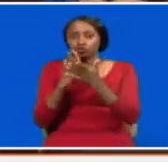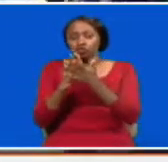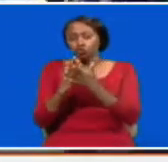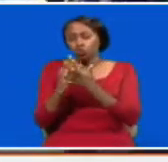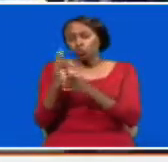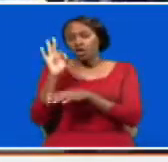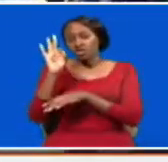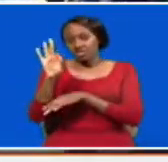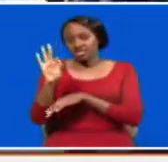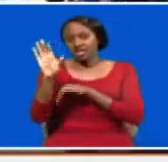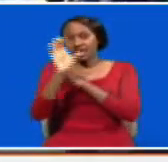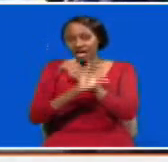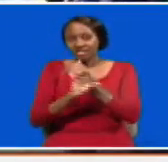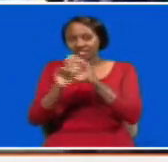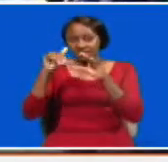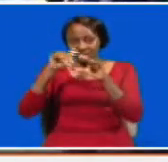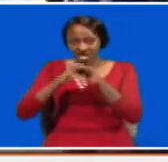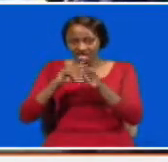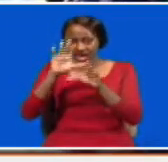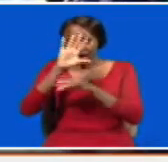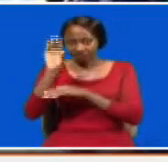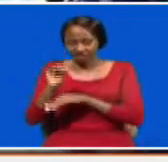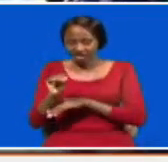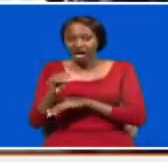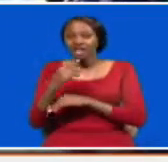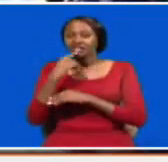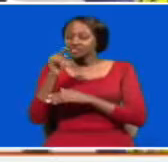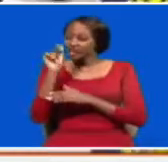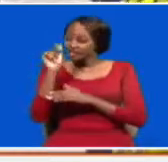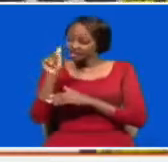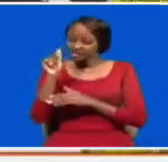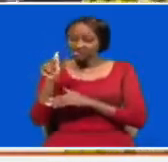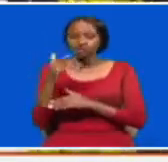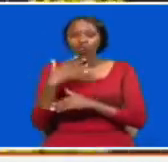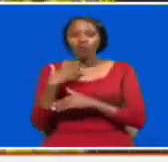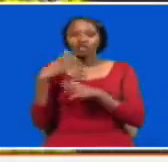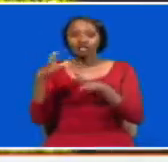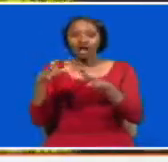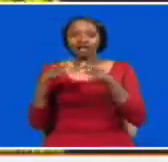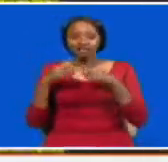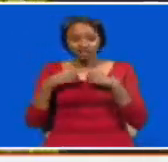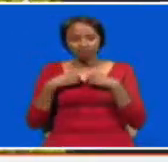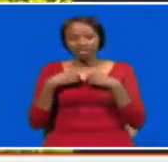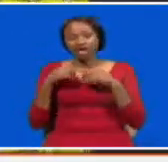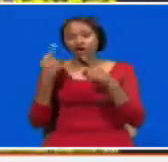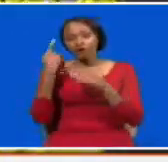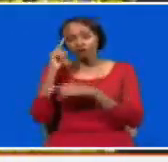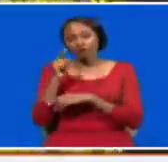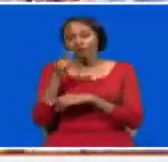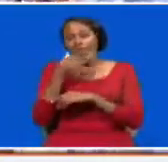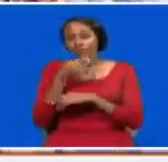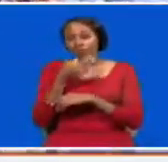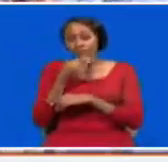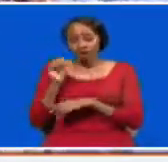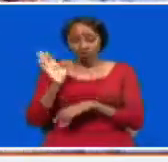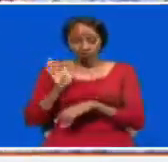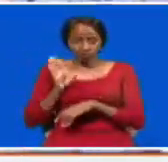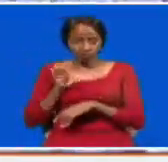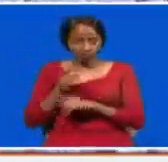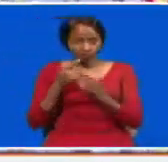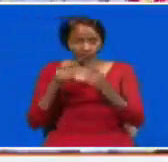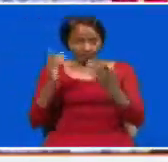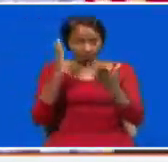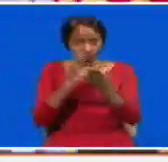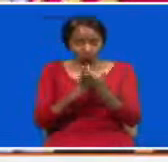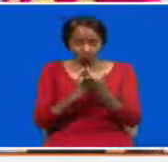Afrika Mashariki yanaendelea na mchakato wa kuharamisha tabia za usagaji na mahusiano ya jinsia moja. Bunge la